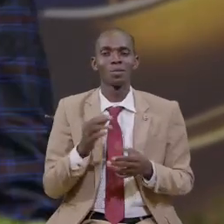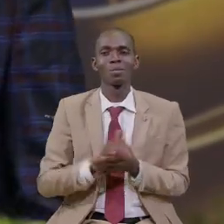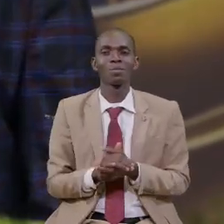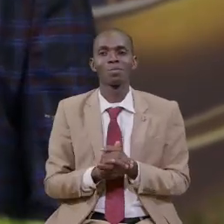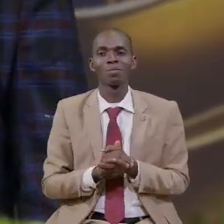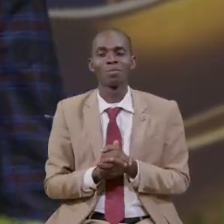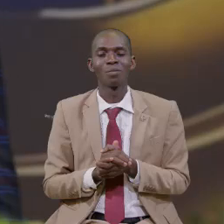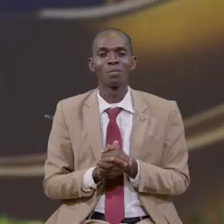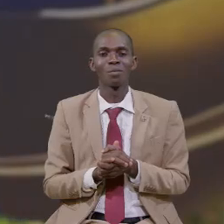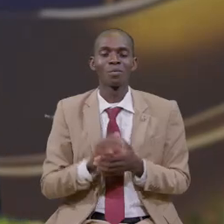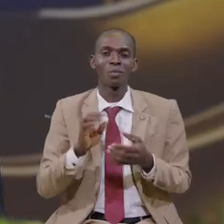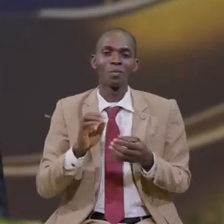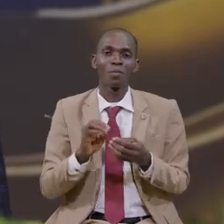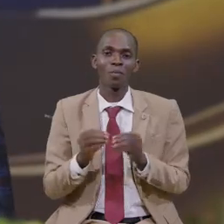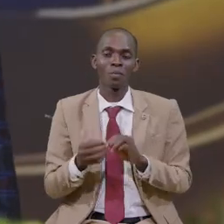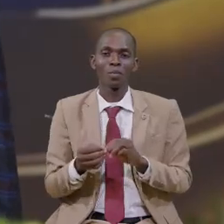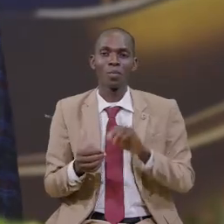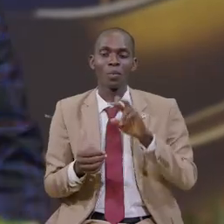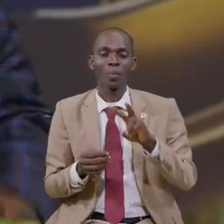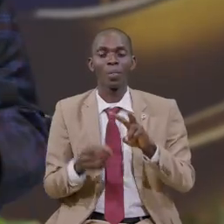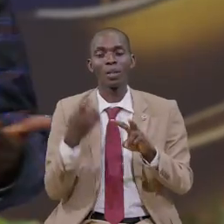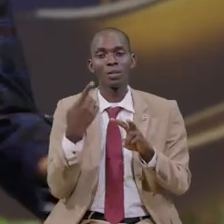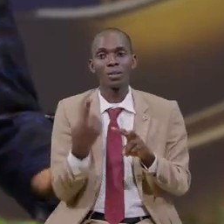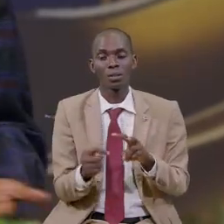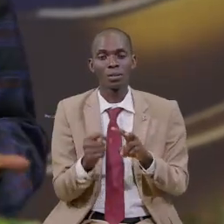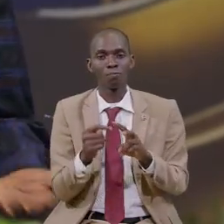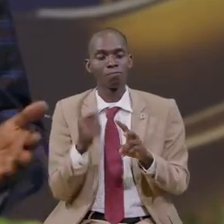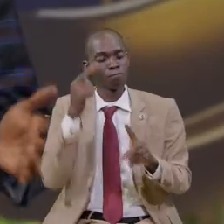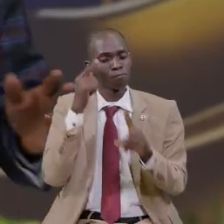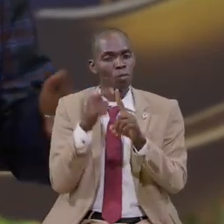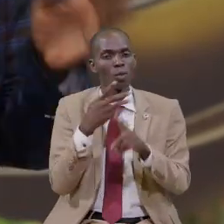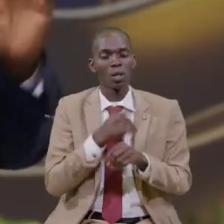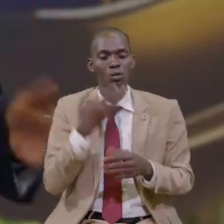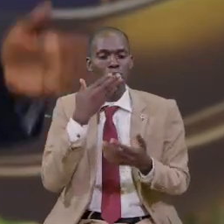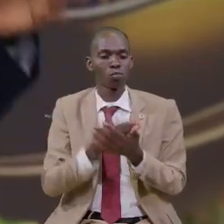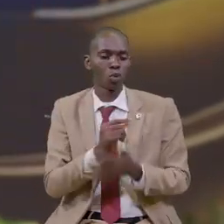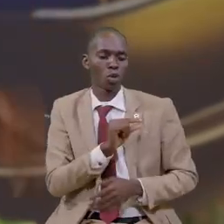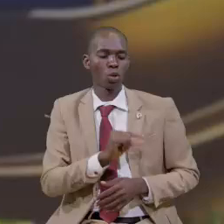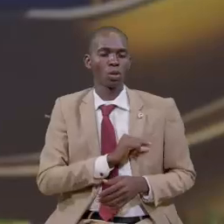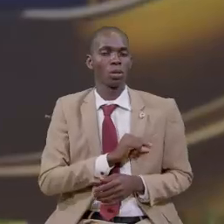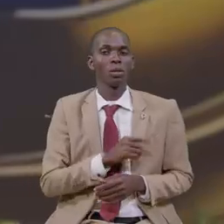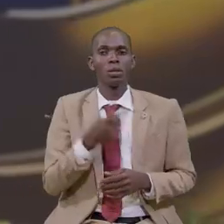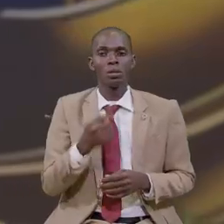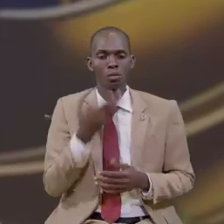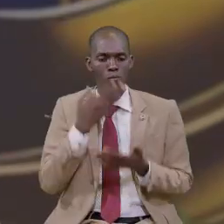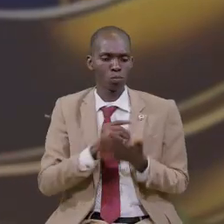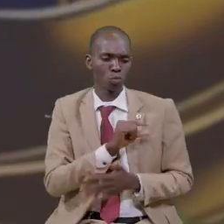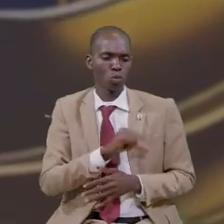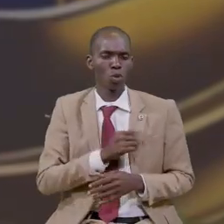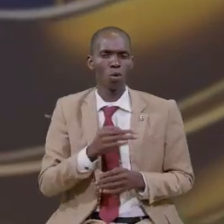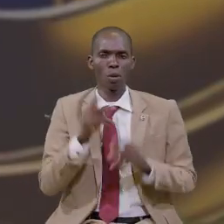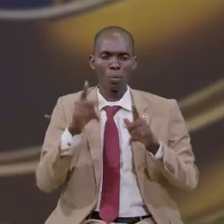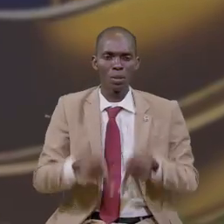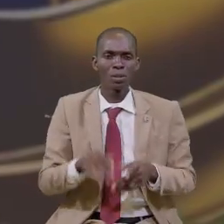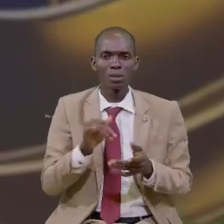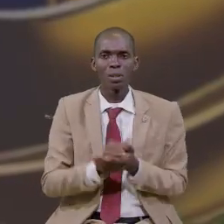Number two then is the priority and the virtue. The virtue of a person that is standing like the rock of Gibraltar,